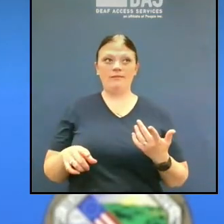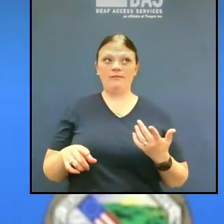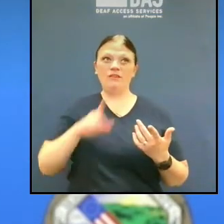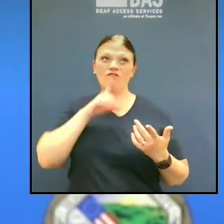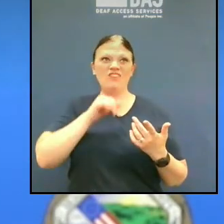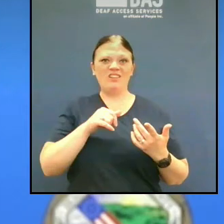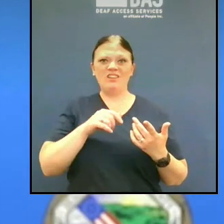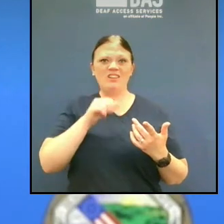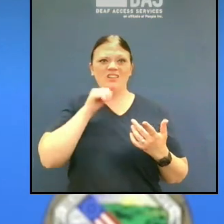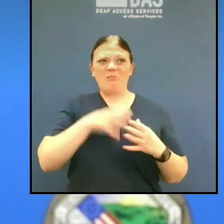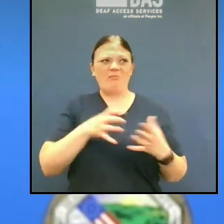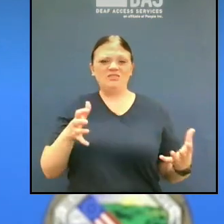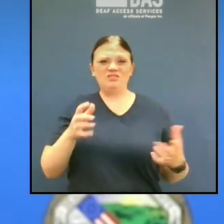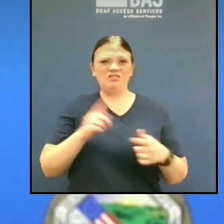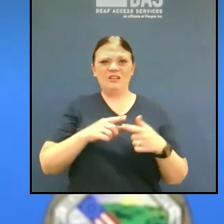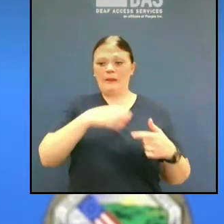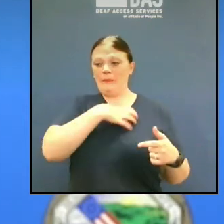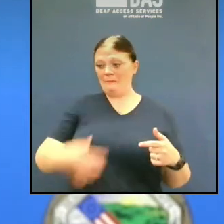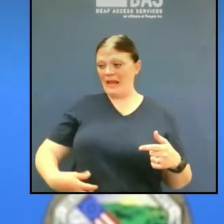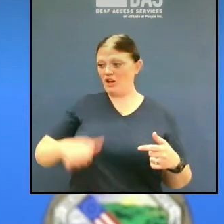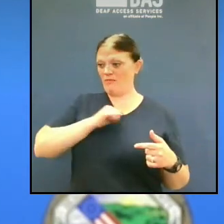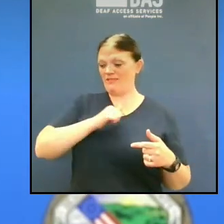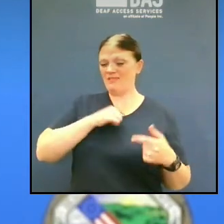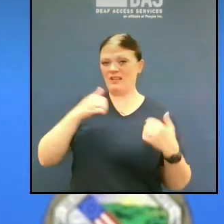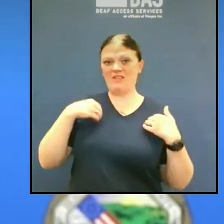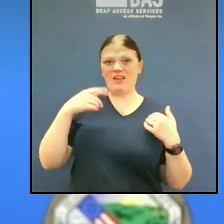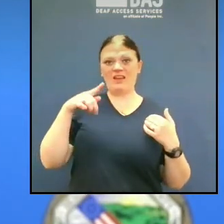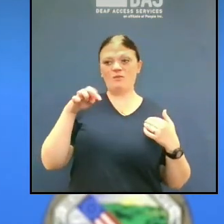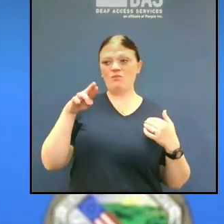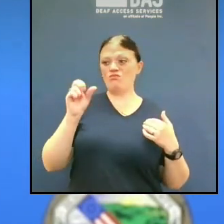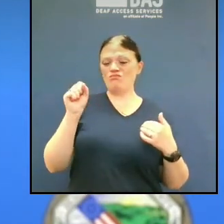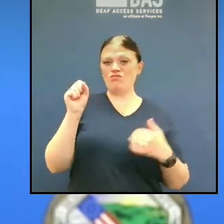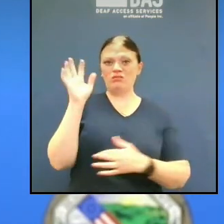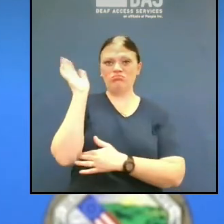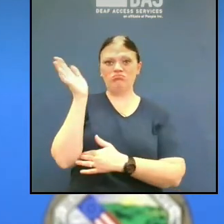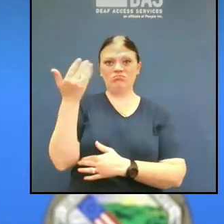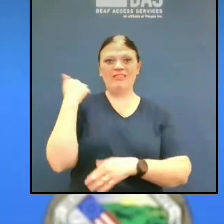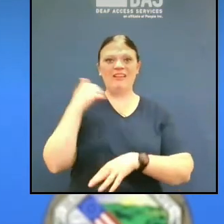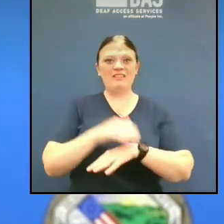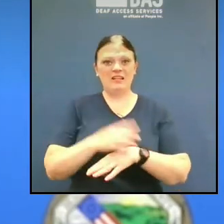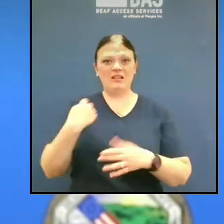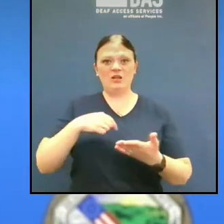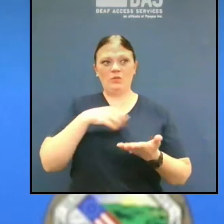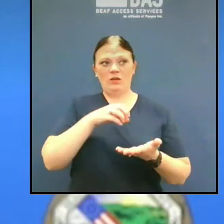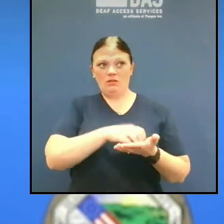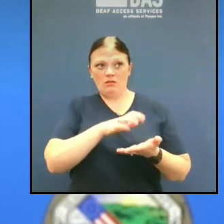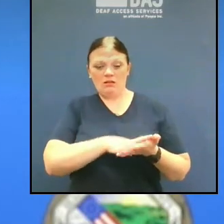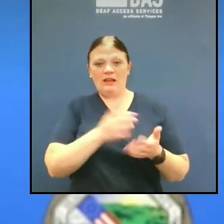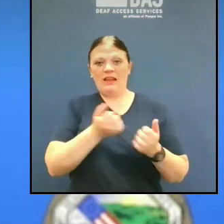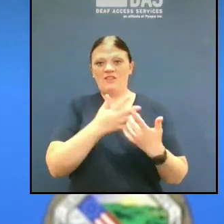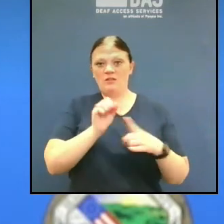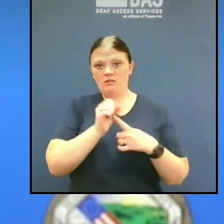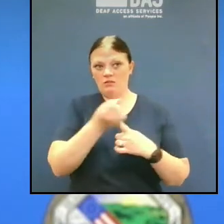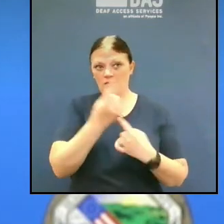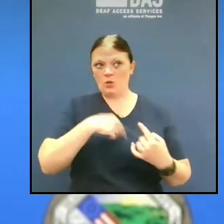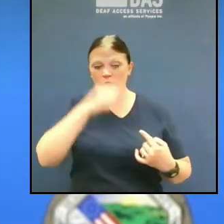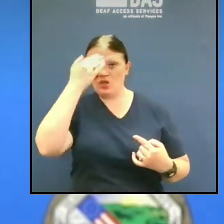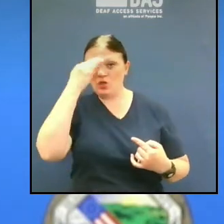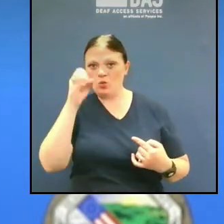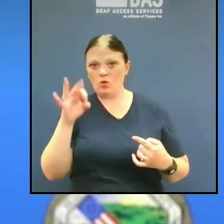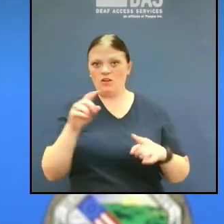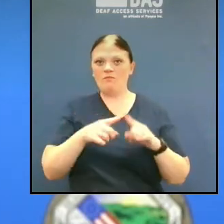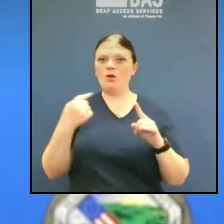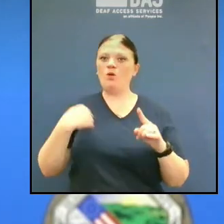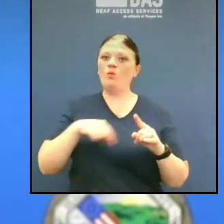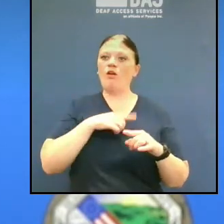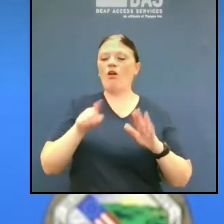much, to the point that the mayor and I, when we had our press conference last night, we noted the incidences that we were aware of, but we also shot